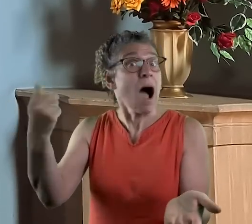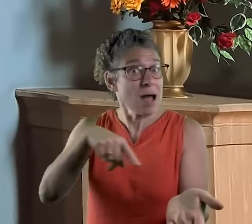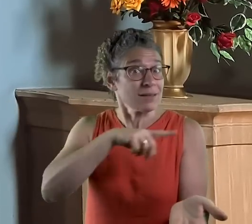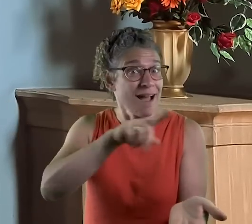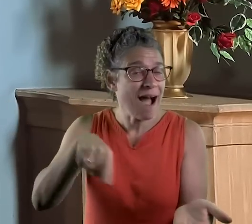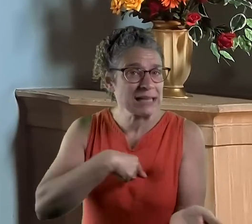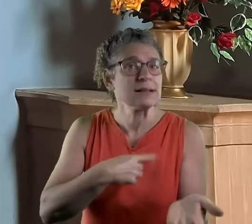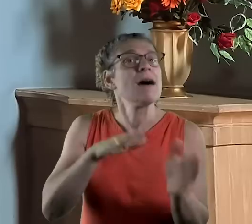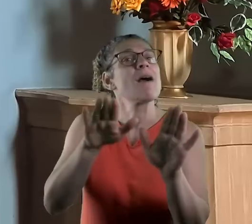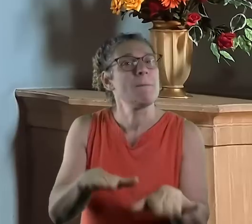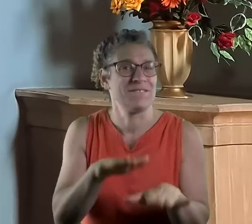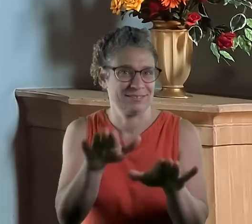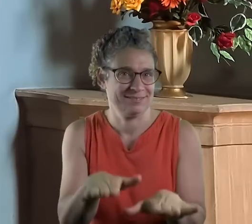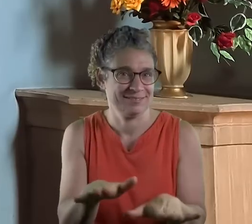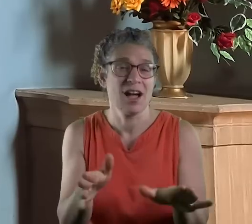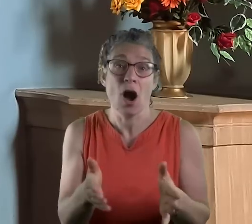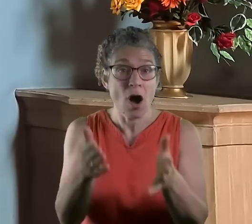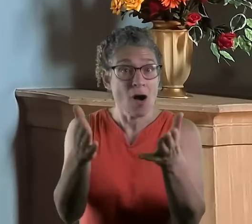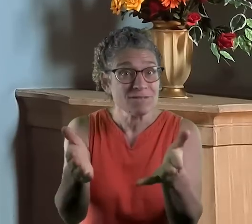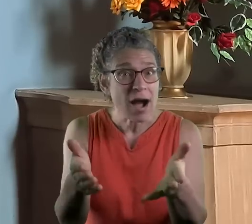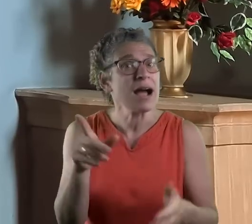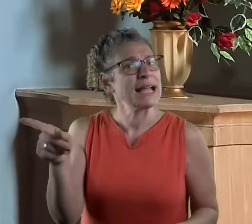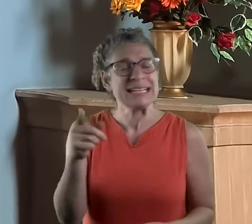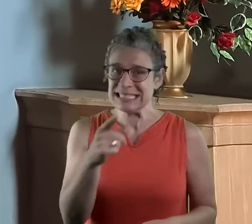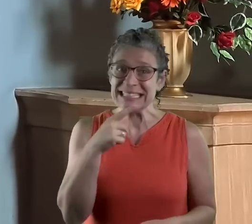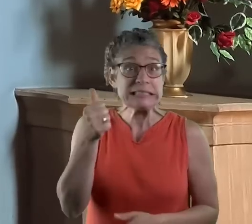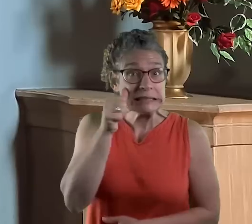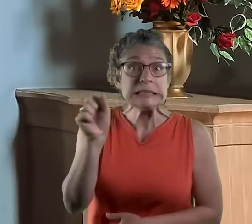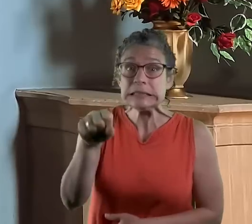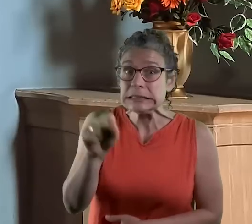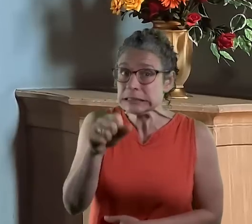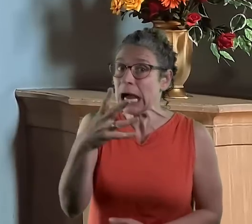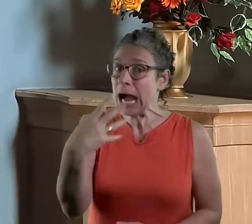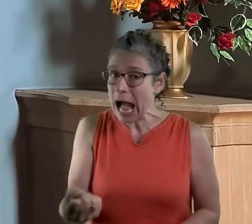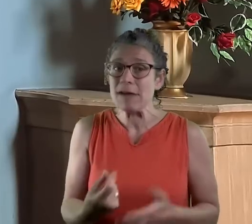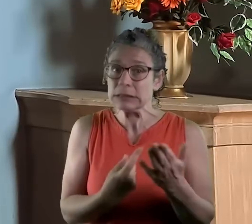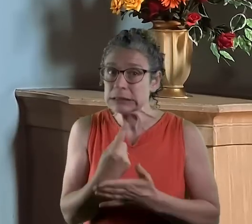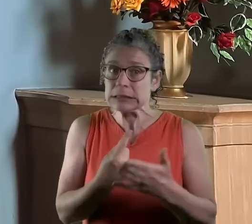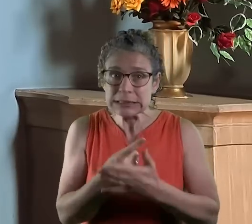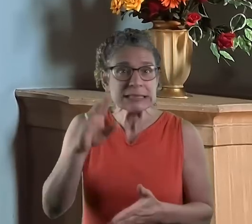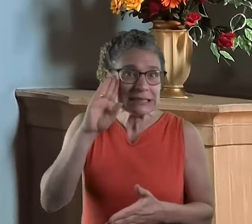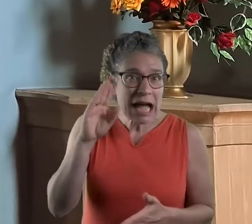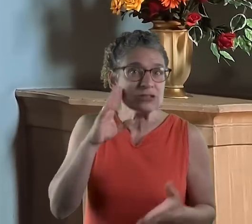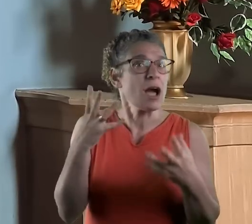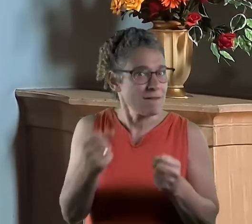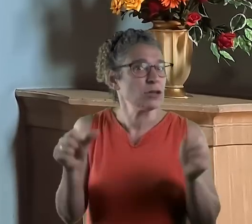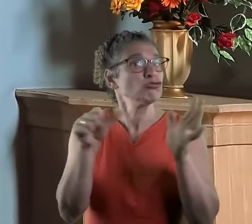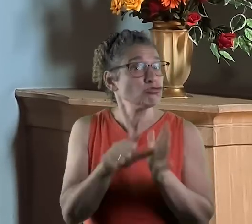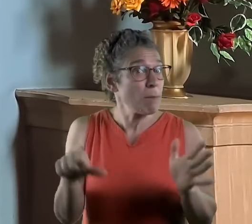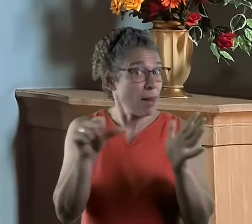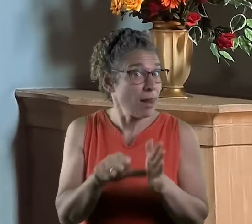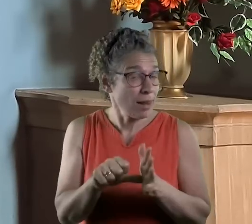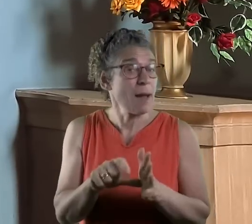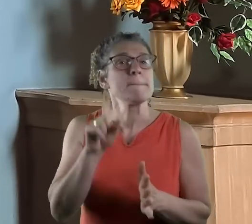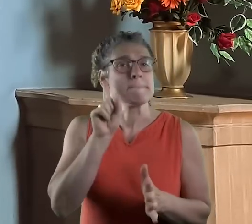them, this message of comfort. He's preparing them to face the dangers and troubles of the world. And it's a message we